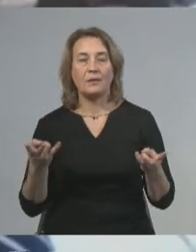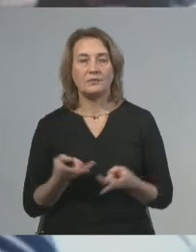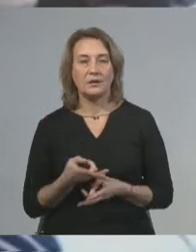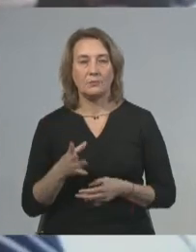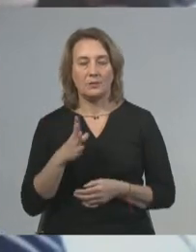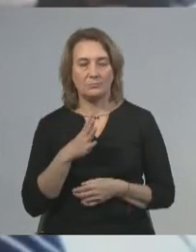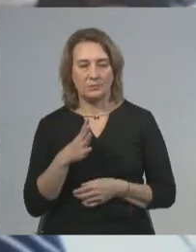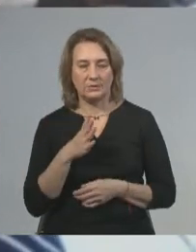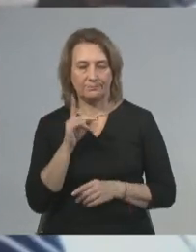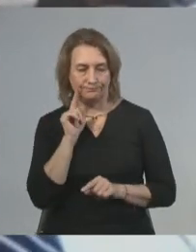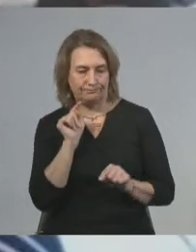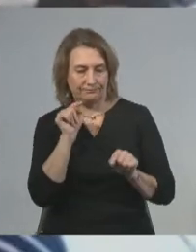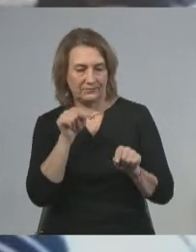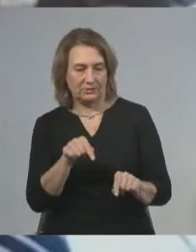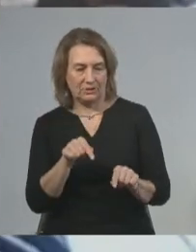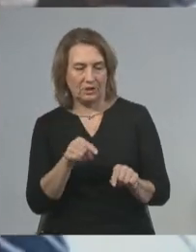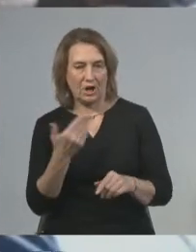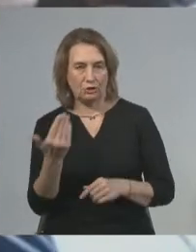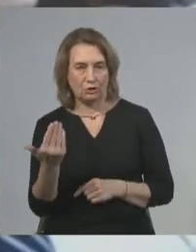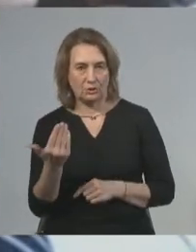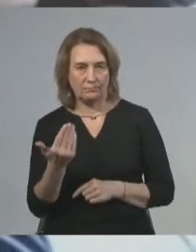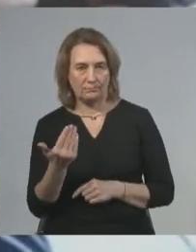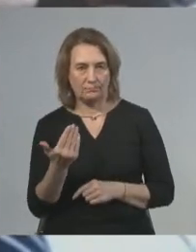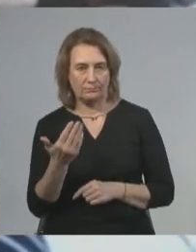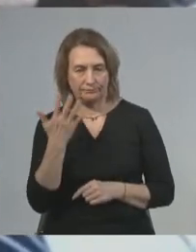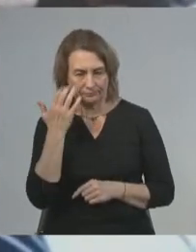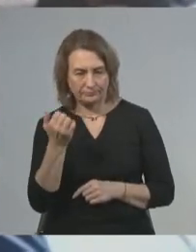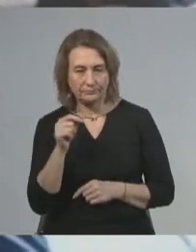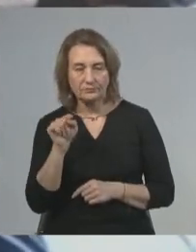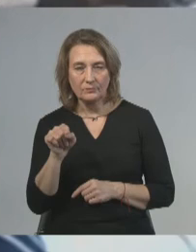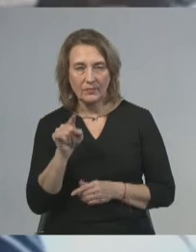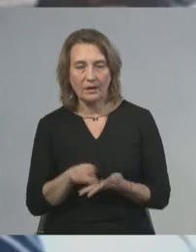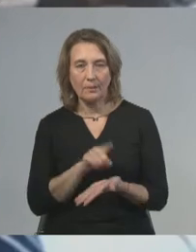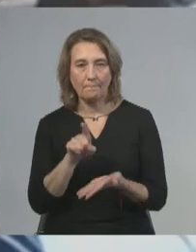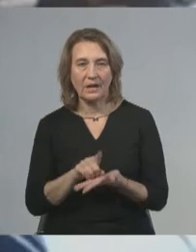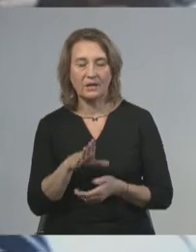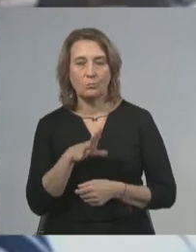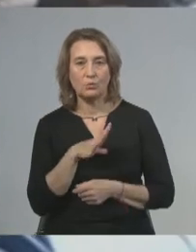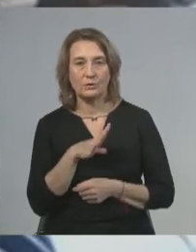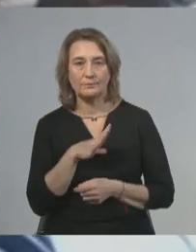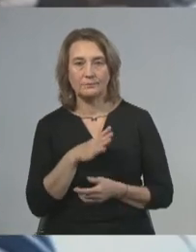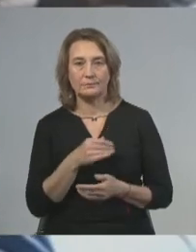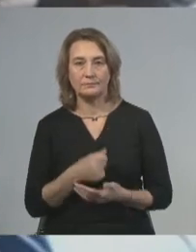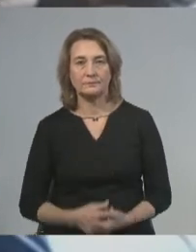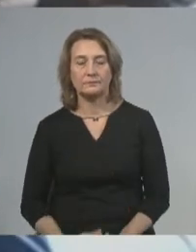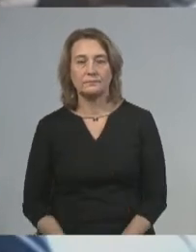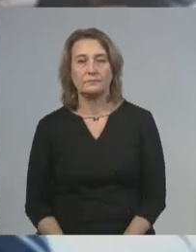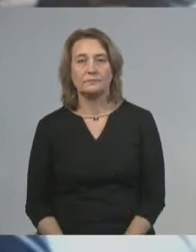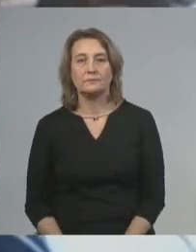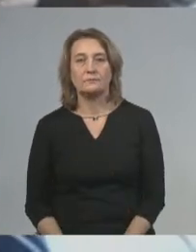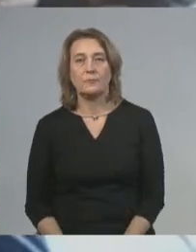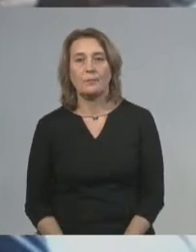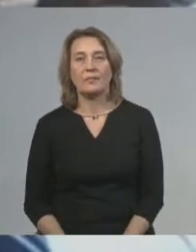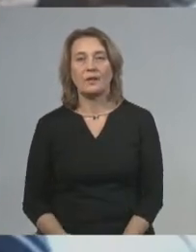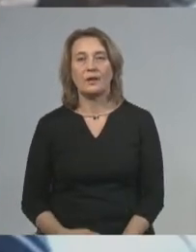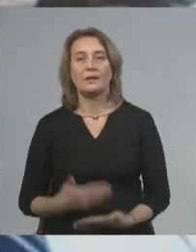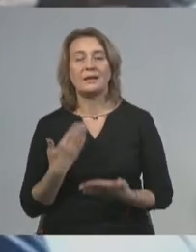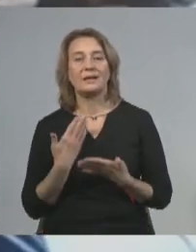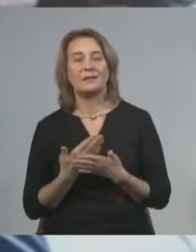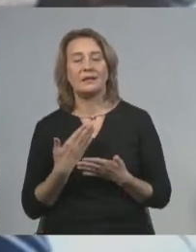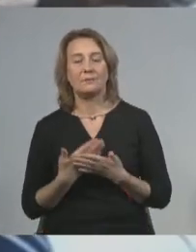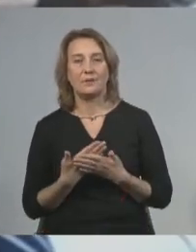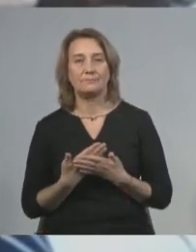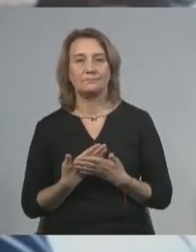like a a cry out to newsrooms around the world today these type of